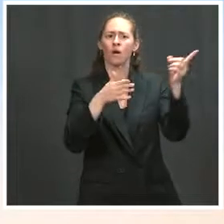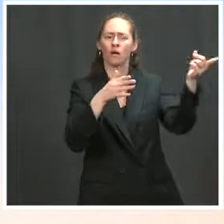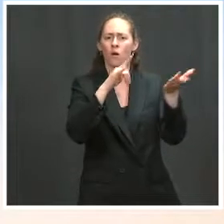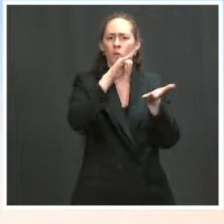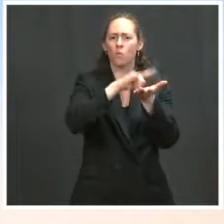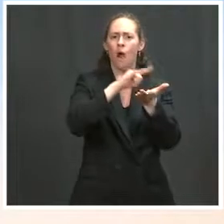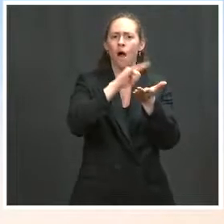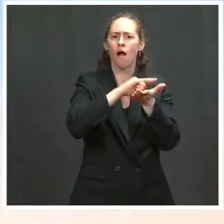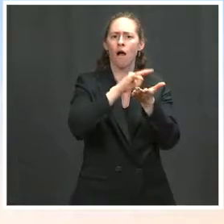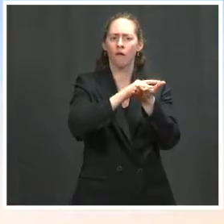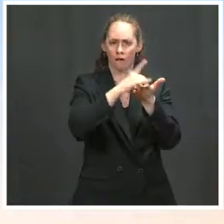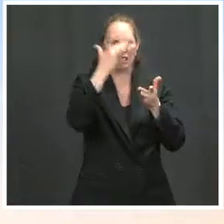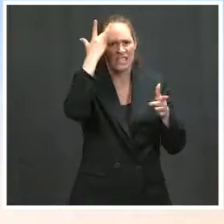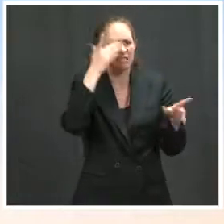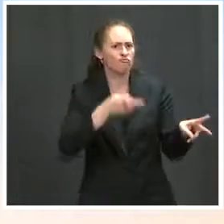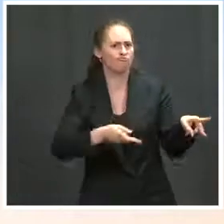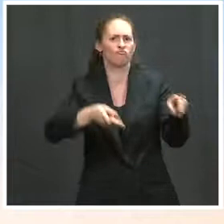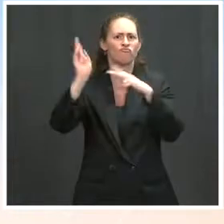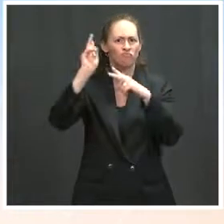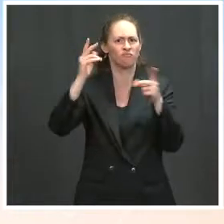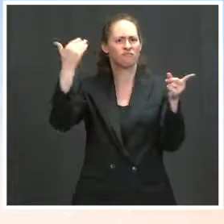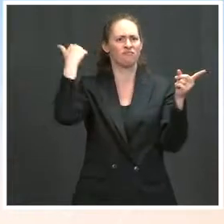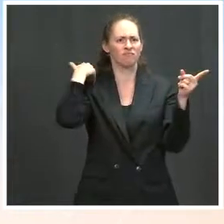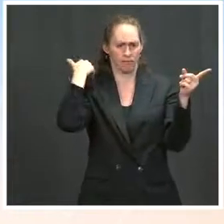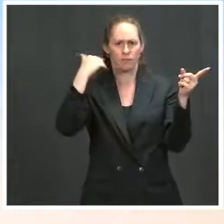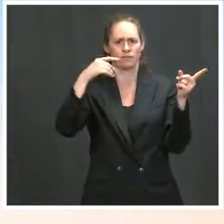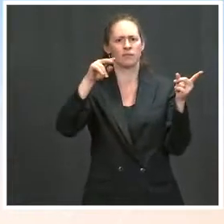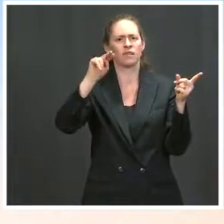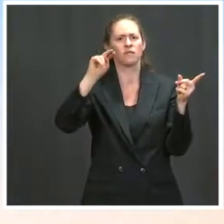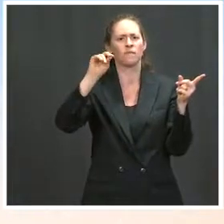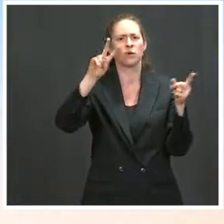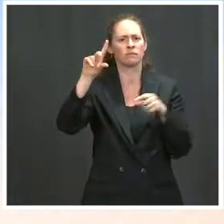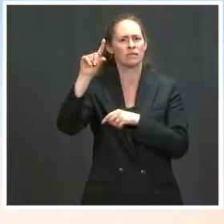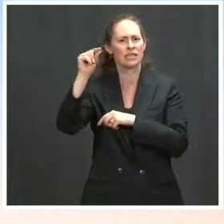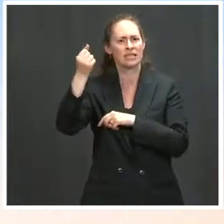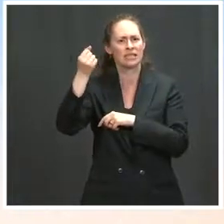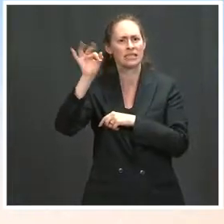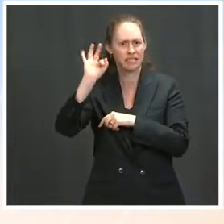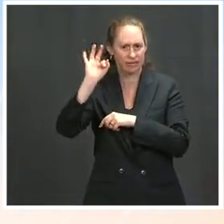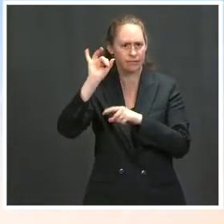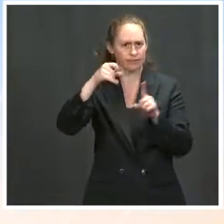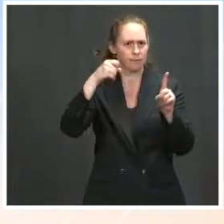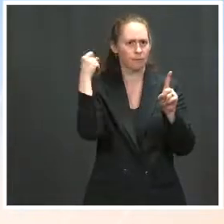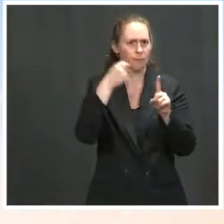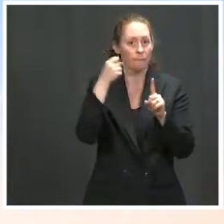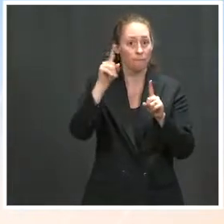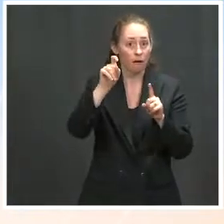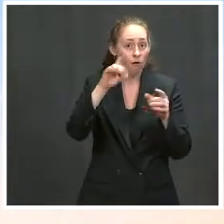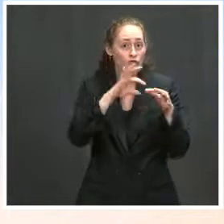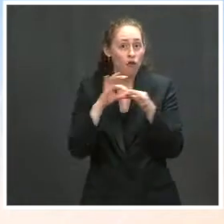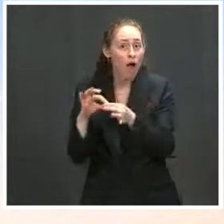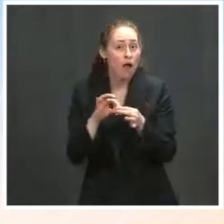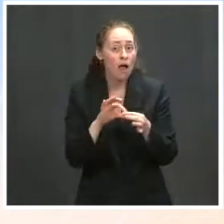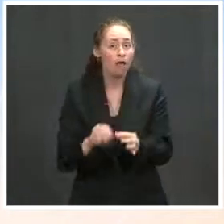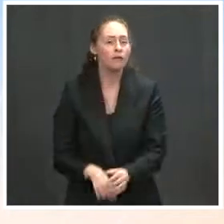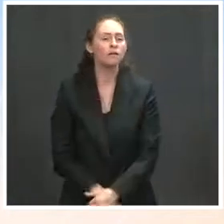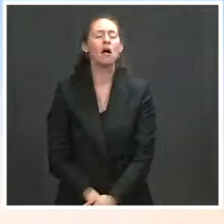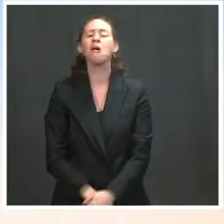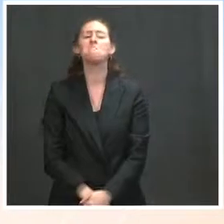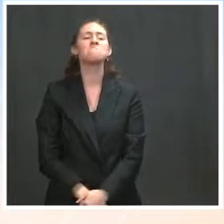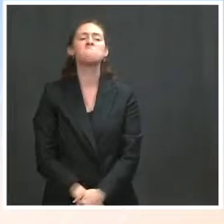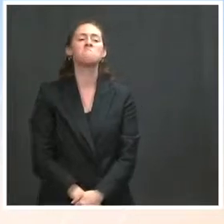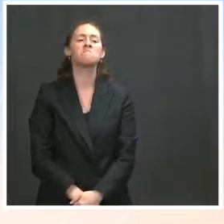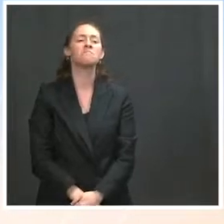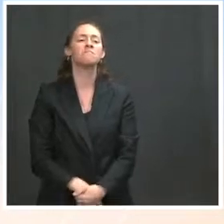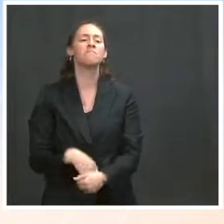2019? No, I mean, this is something that the president has been working on for some time, right? As I mentioned in the readout, as we put out